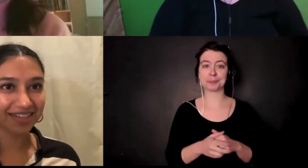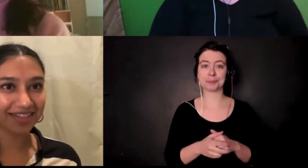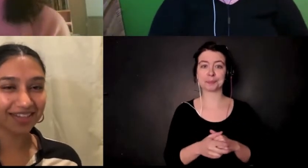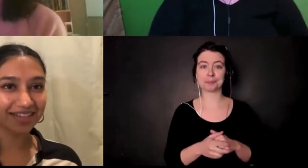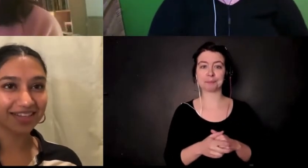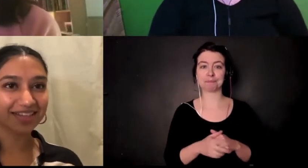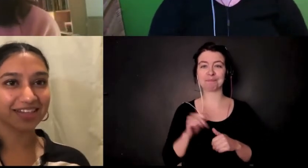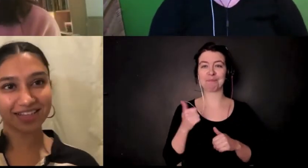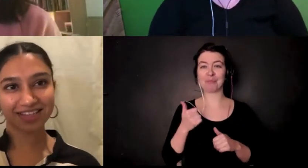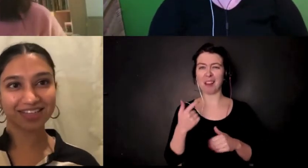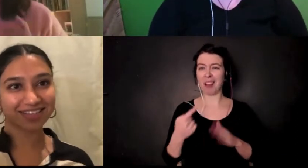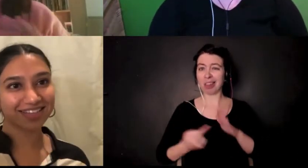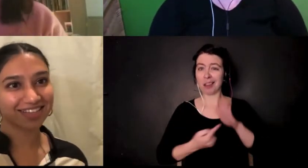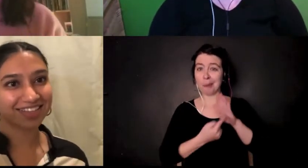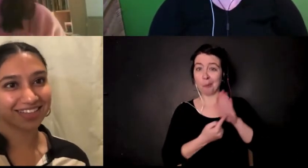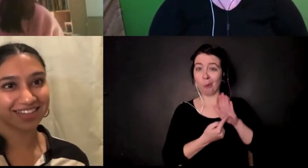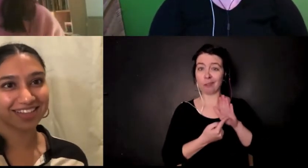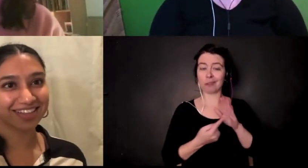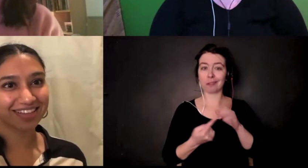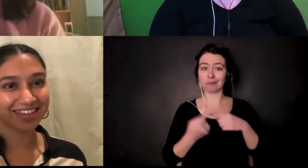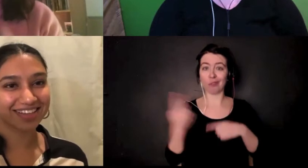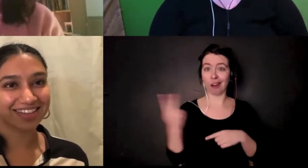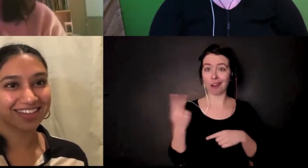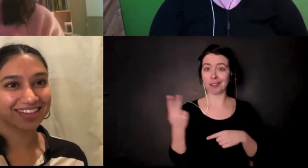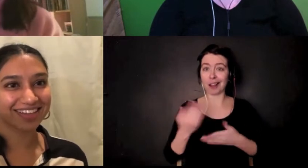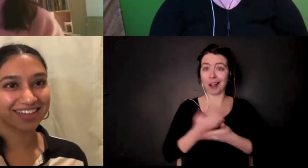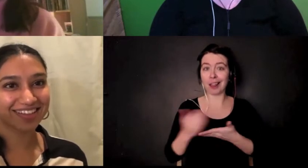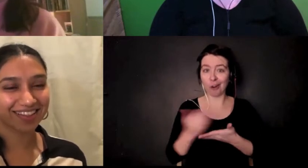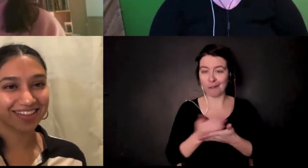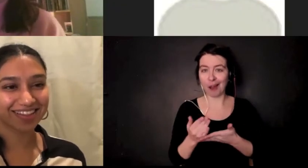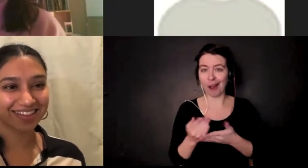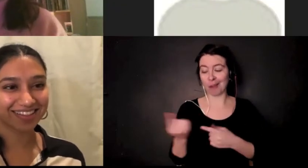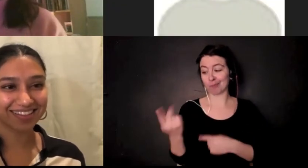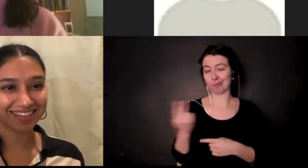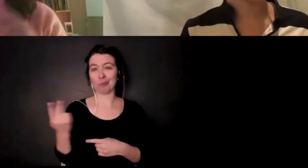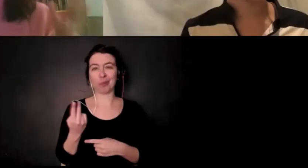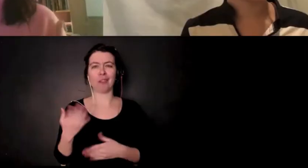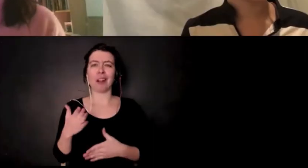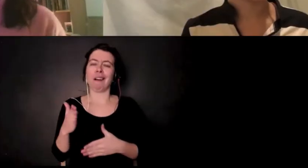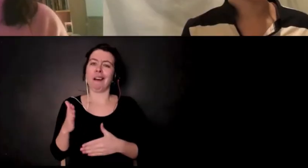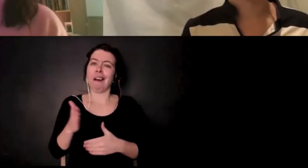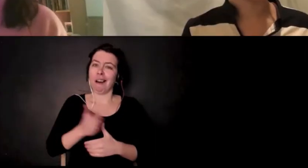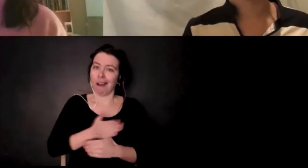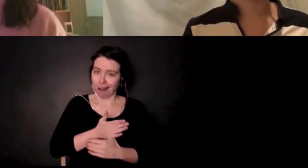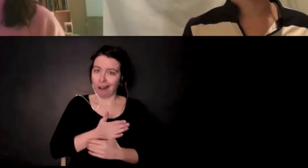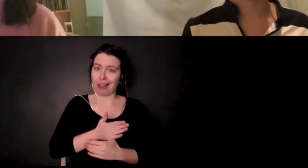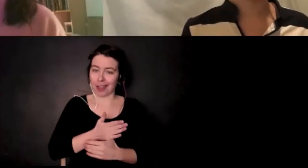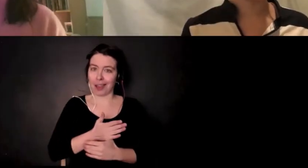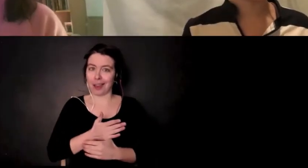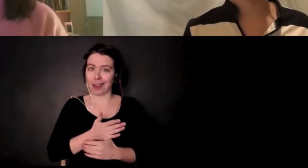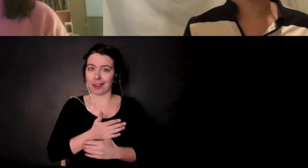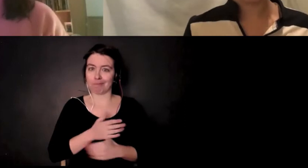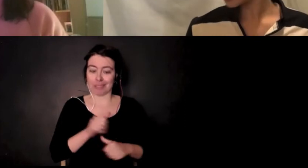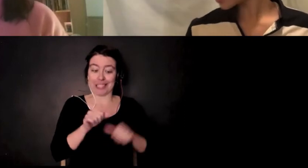to clarify that we really, really are at the very, very early stages of what this project